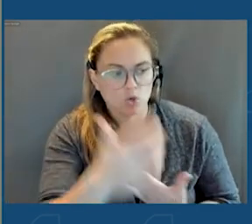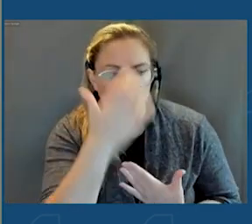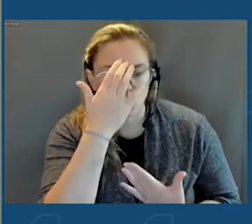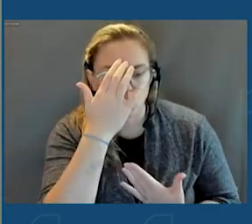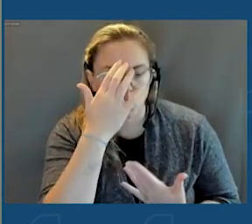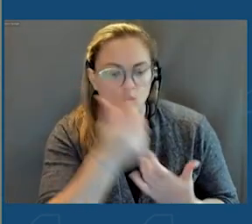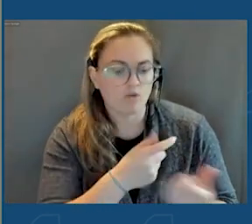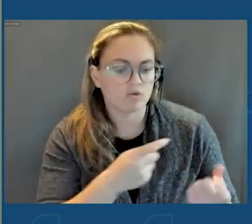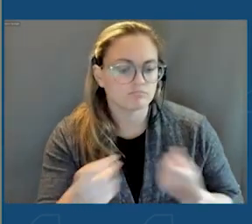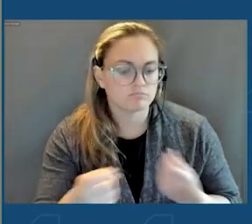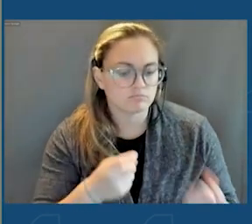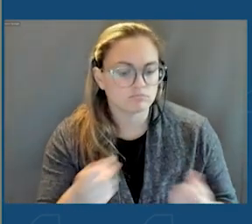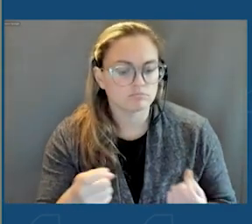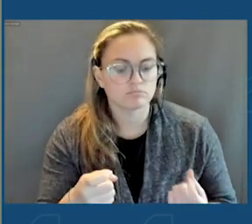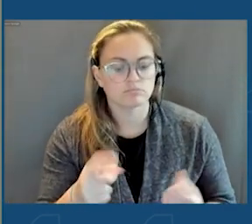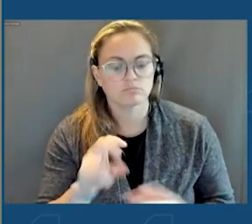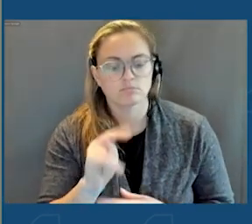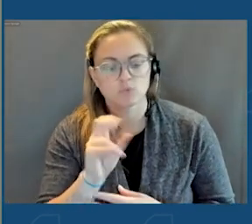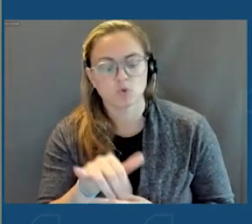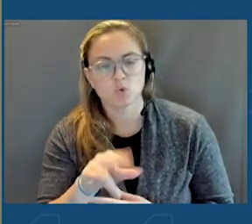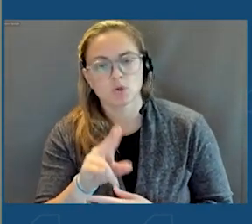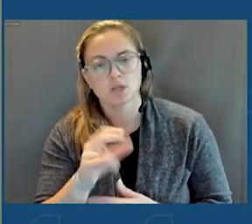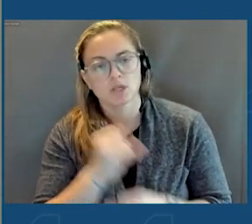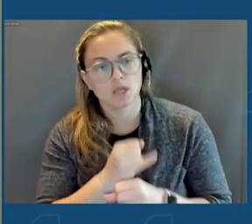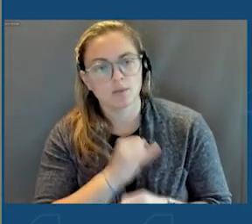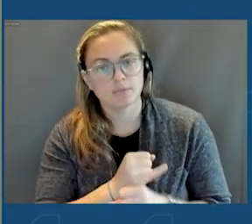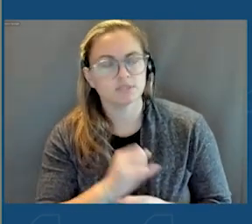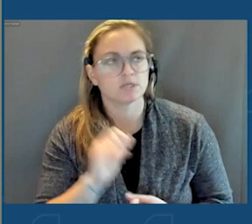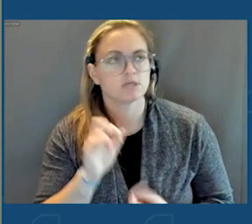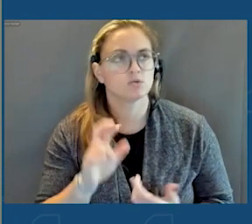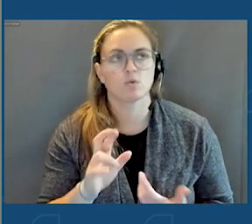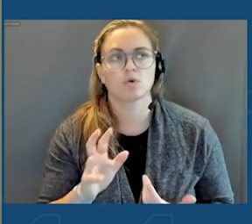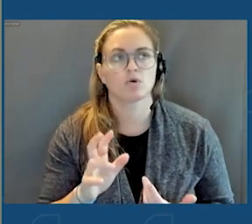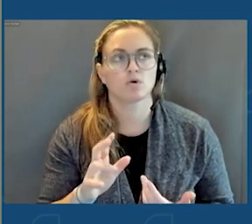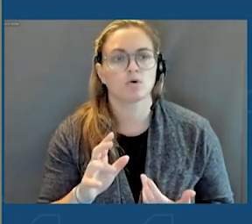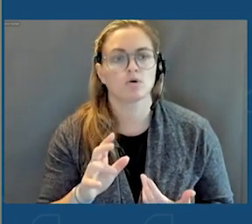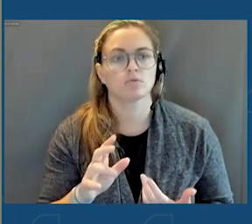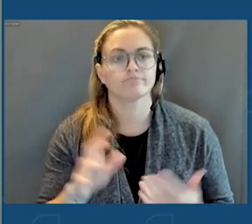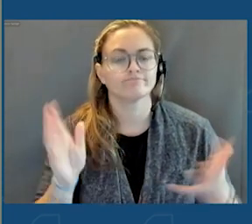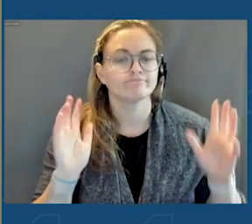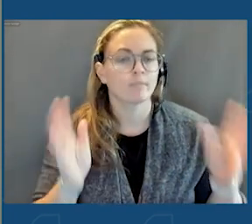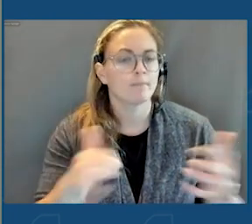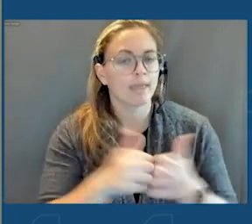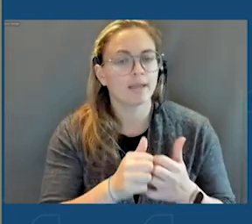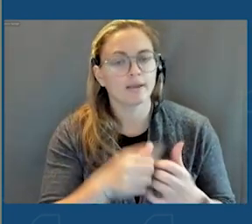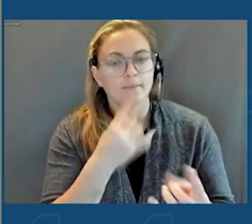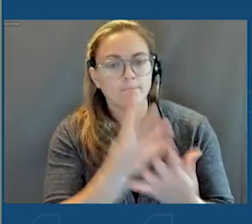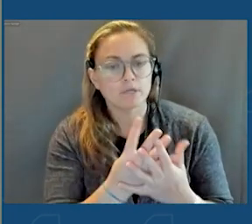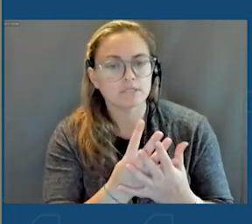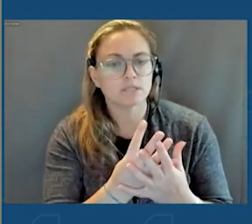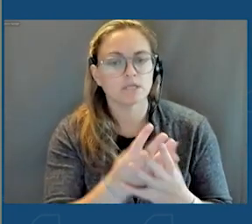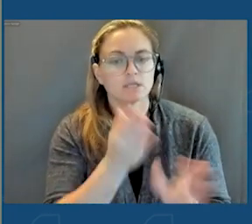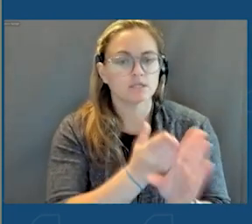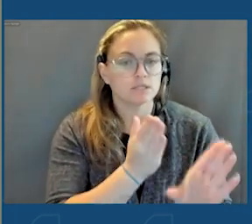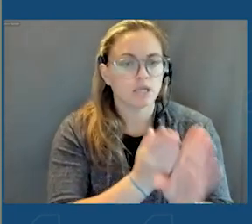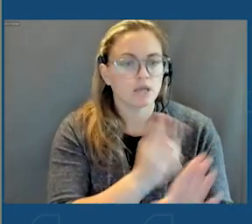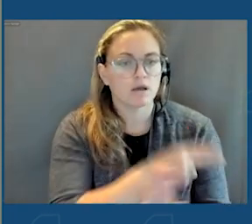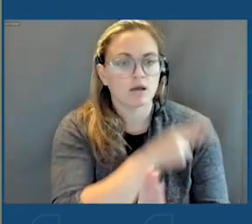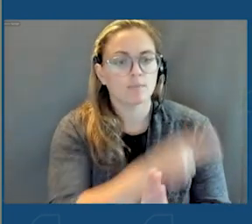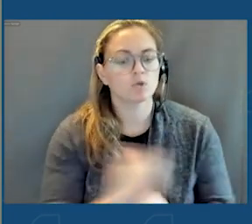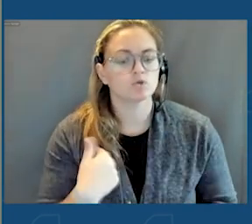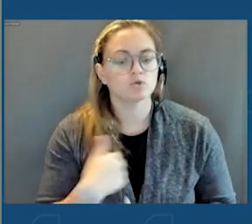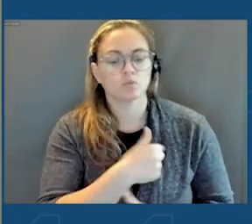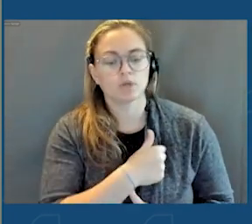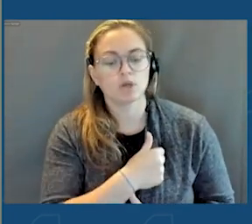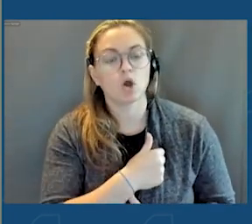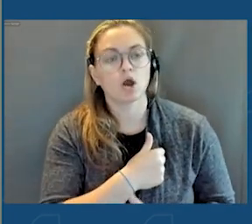control over, whether it was SUNY campuses, whether it was abandoned prison facilities, psychiatric hospitals. We are just desperately